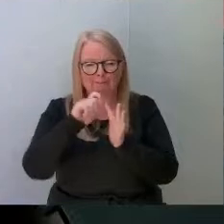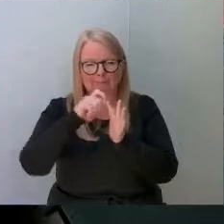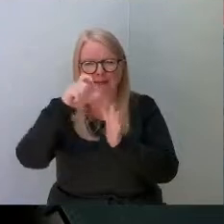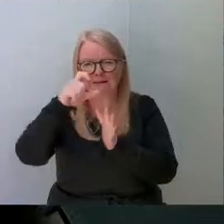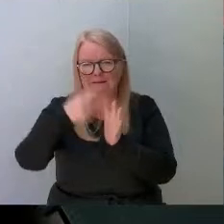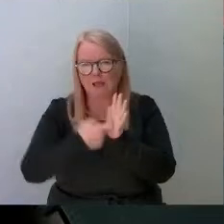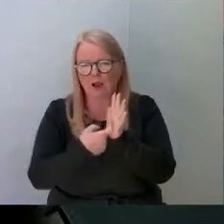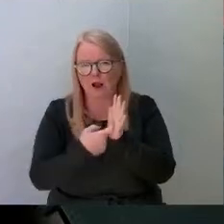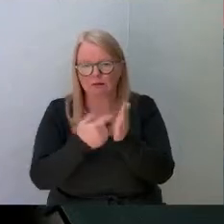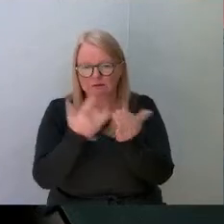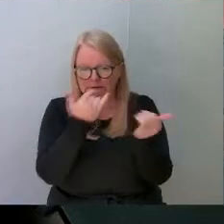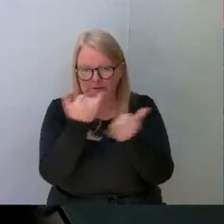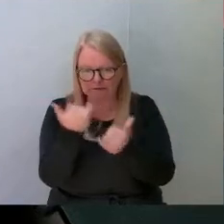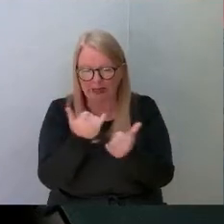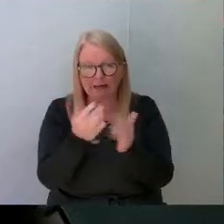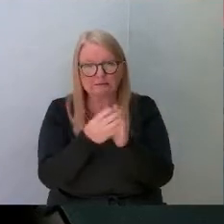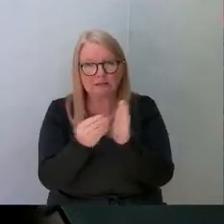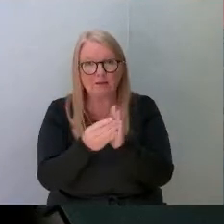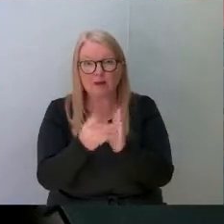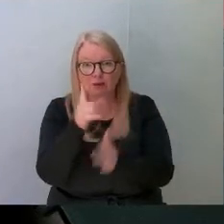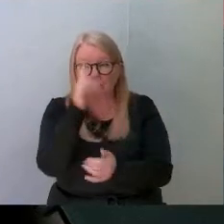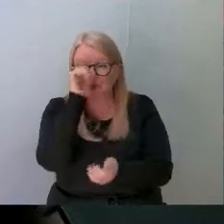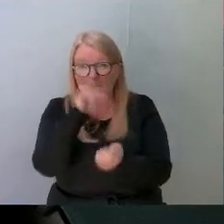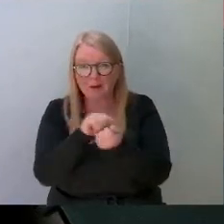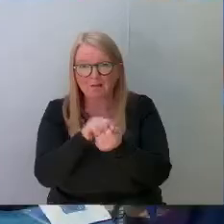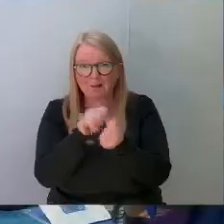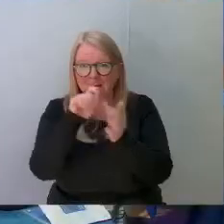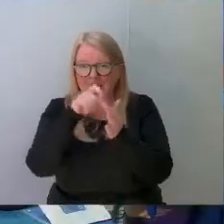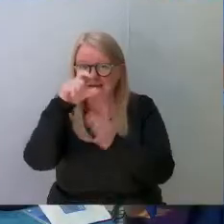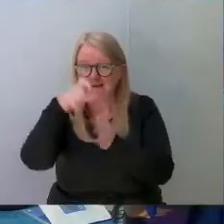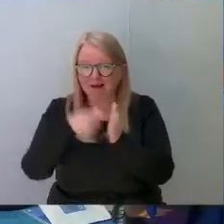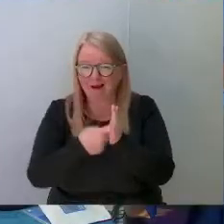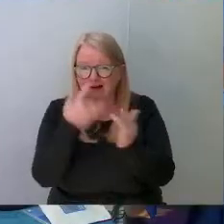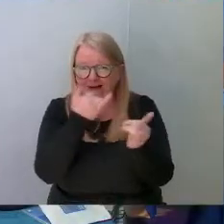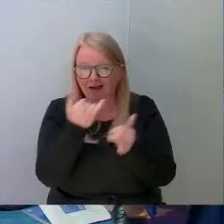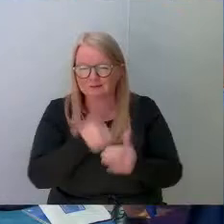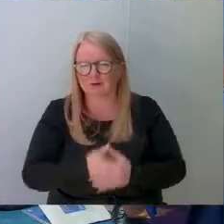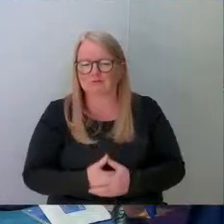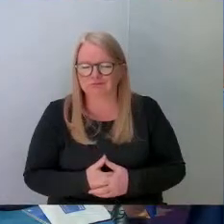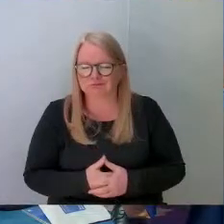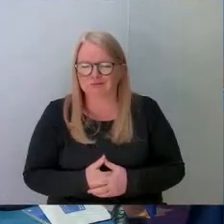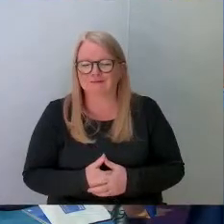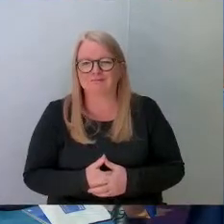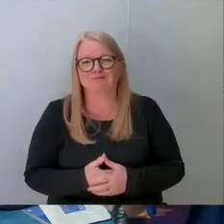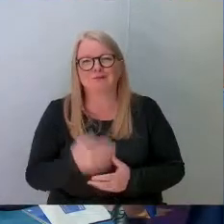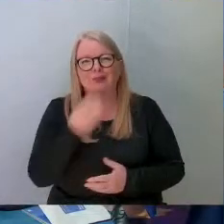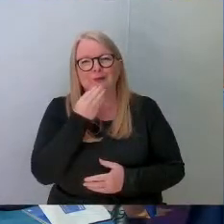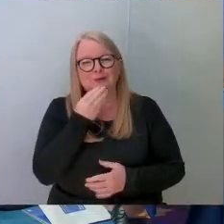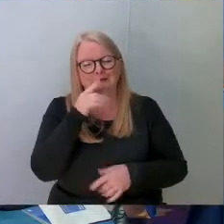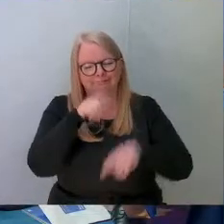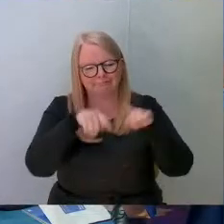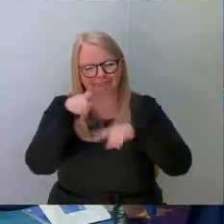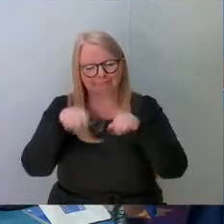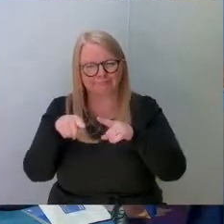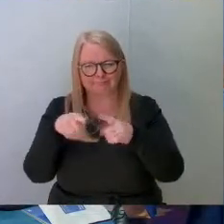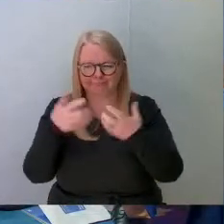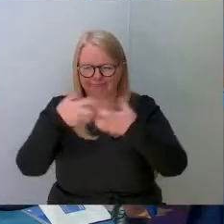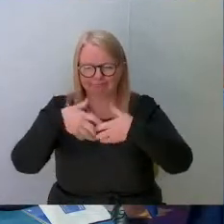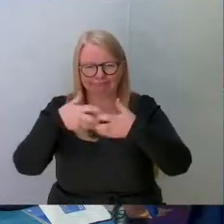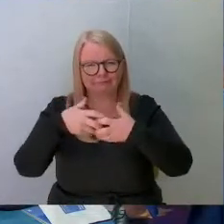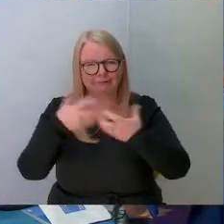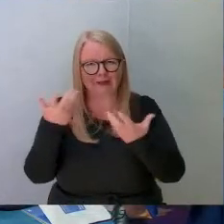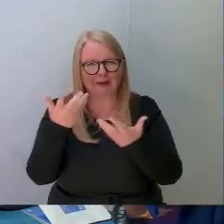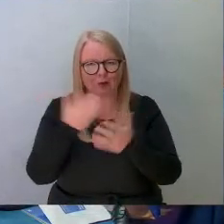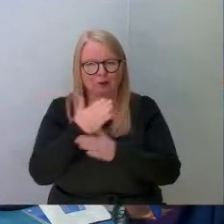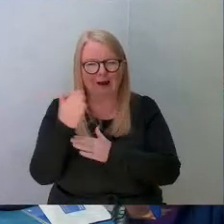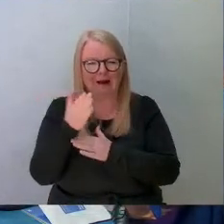PCR test samples. How many of us remember those? They then used very advanced technologies at the Wellcome Trust Sanger